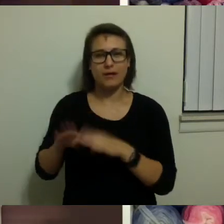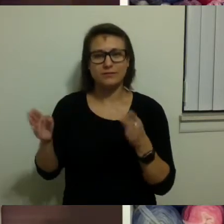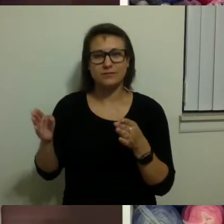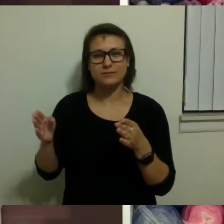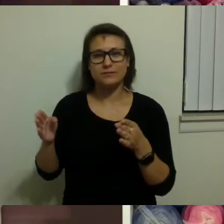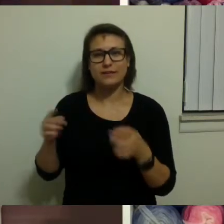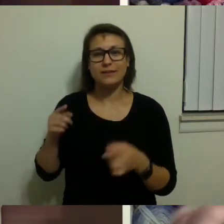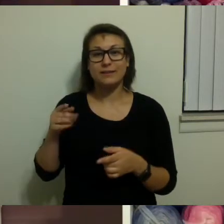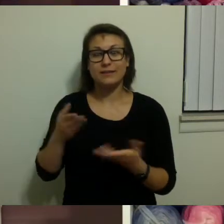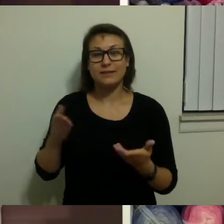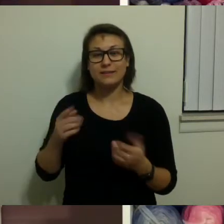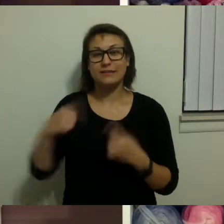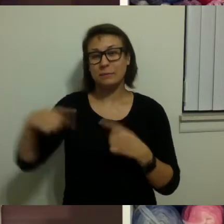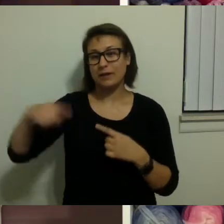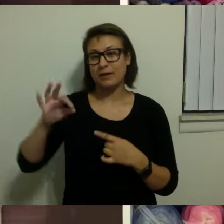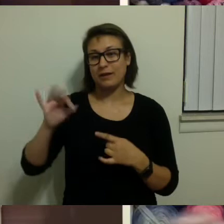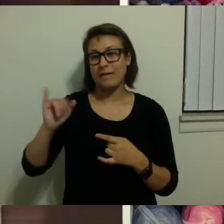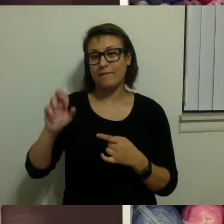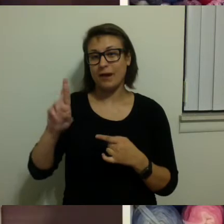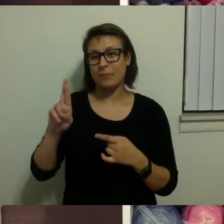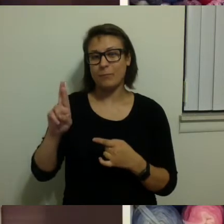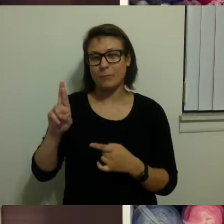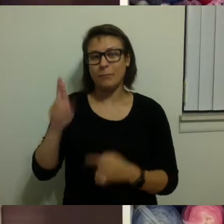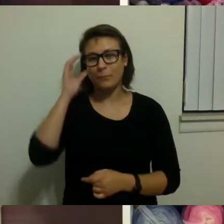was spinning fiber